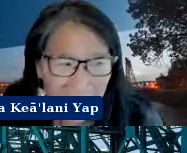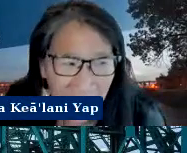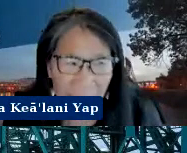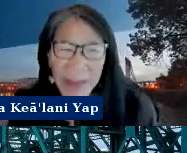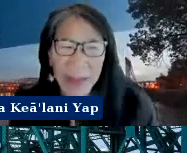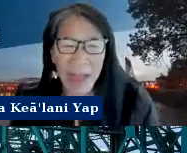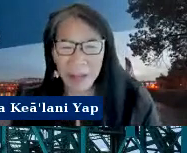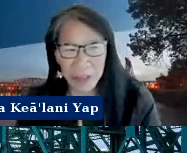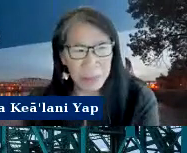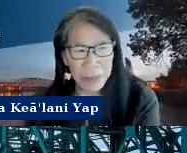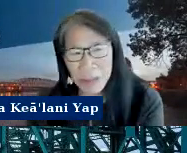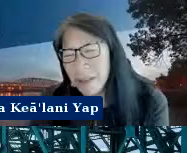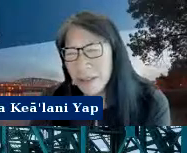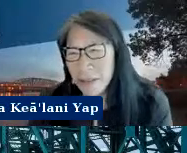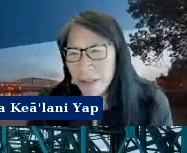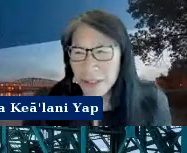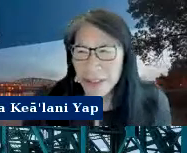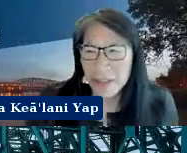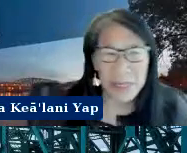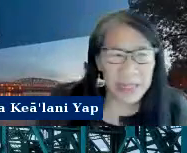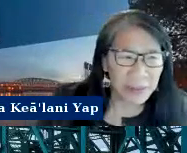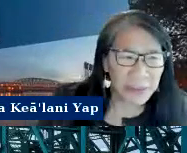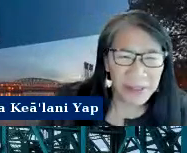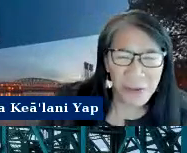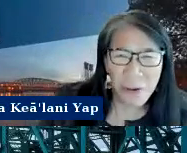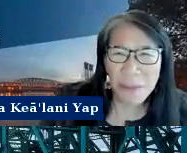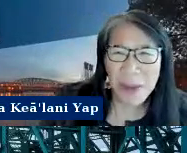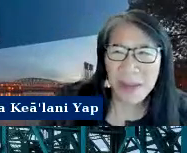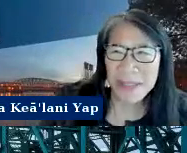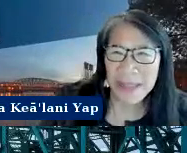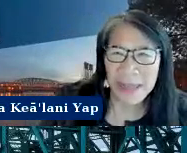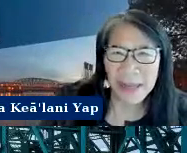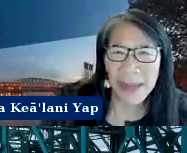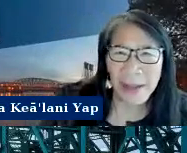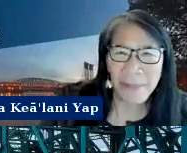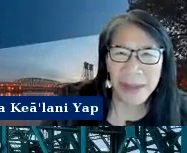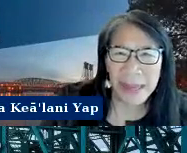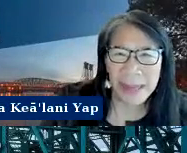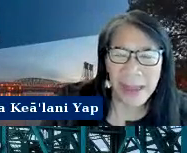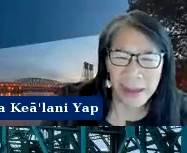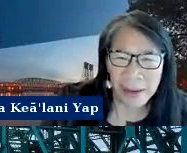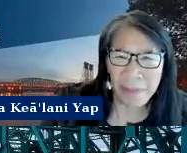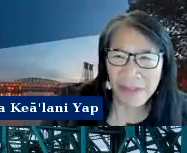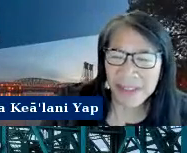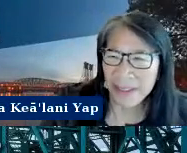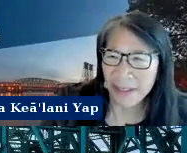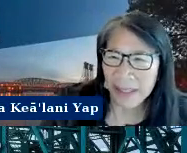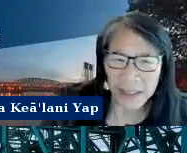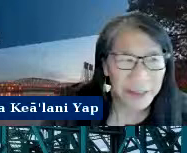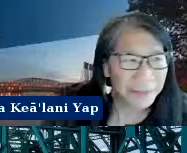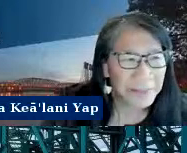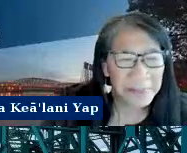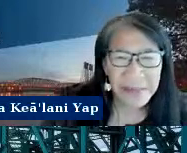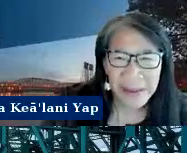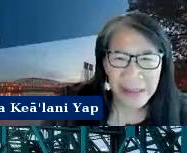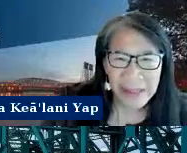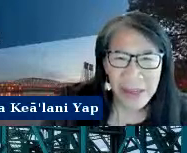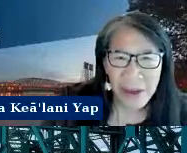Program, October 21st, 2024. My name is Anita Yap, and I am the